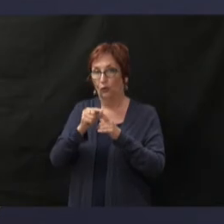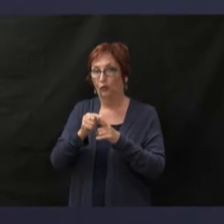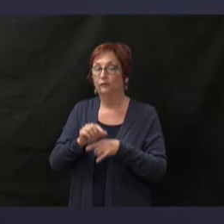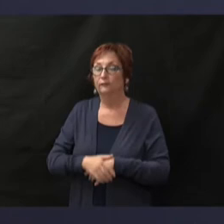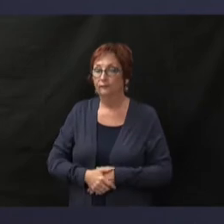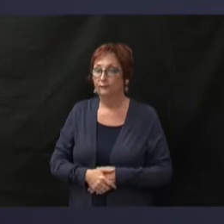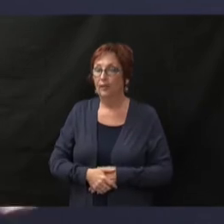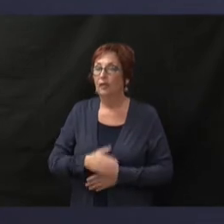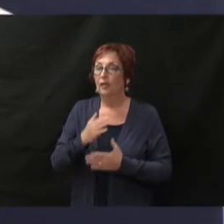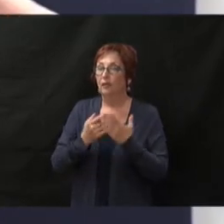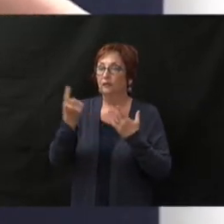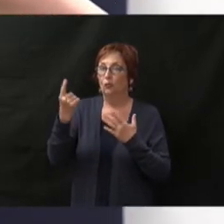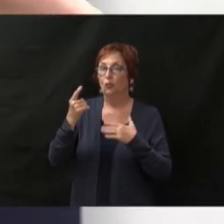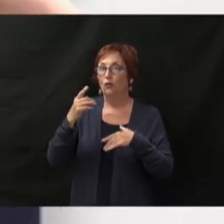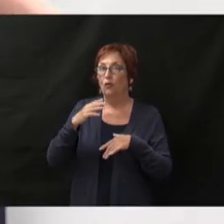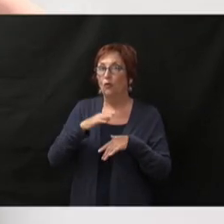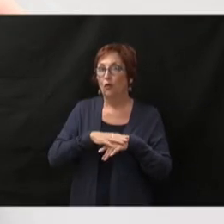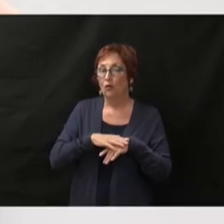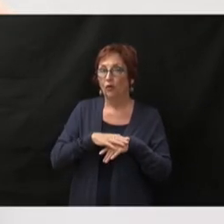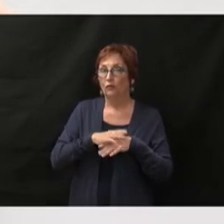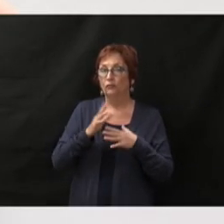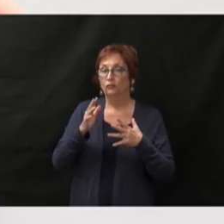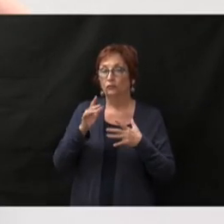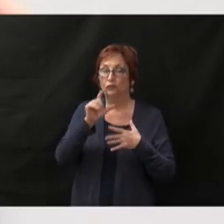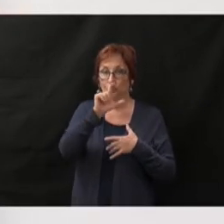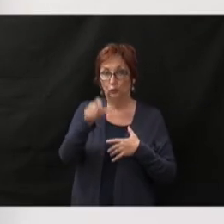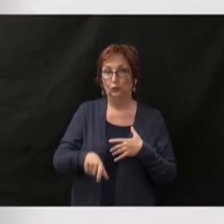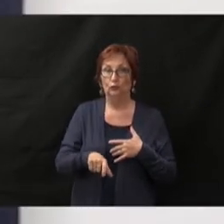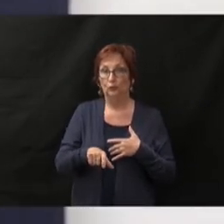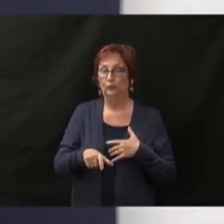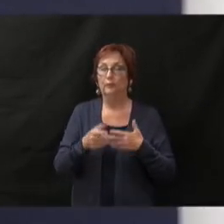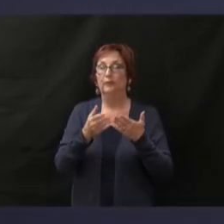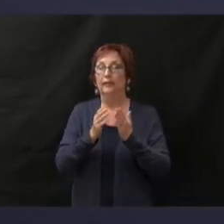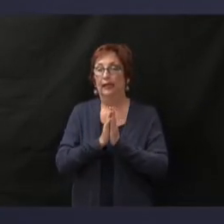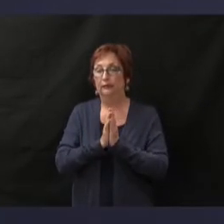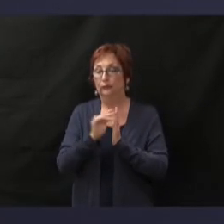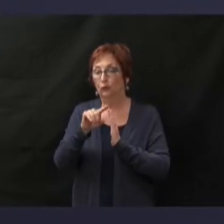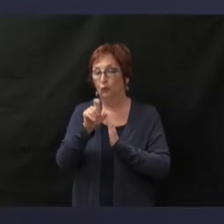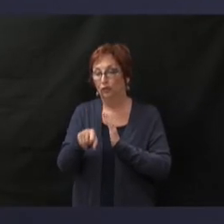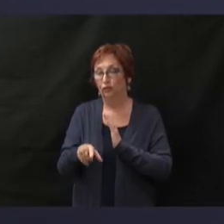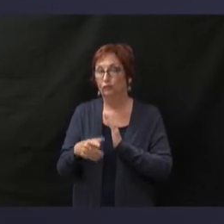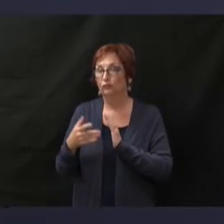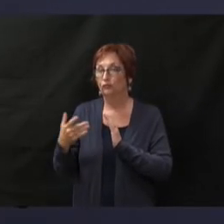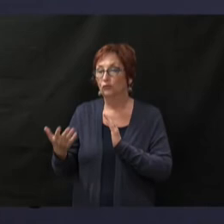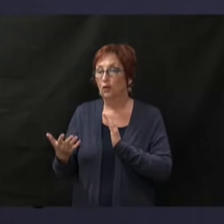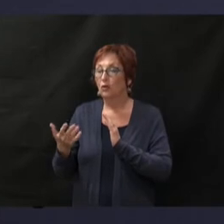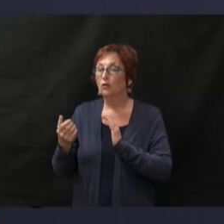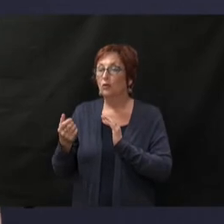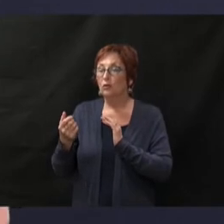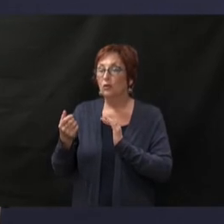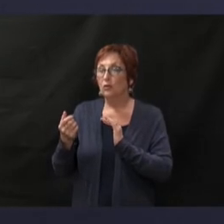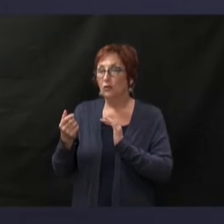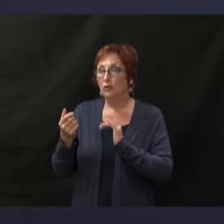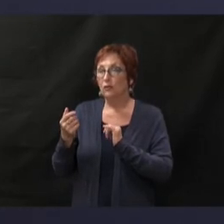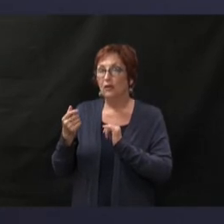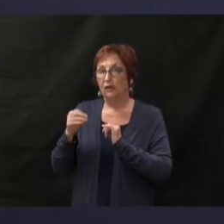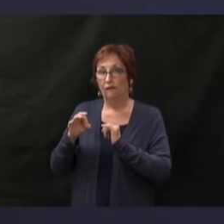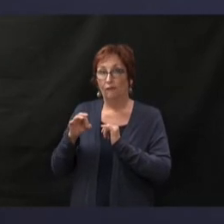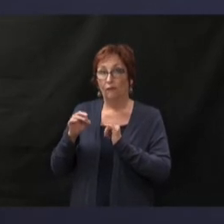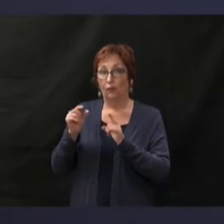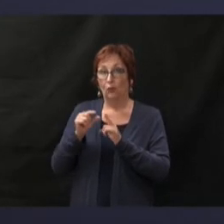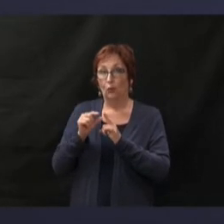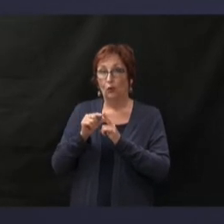And then someone on Zoom asked, so if the